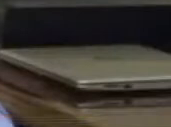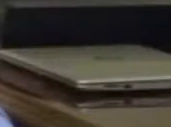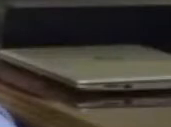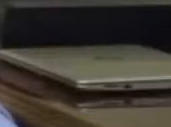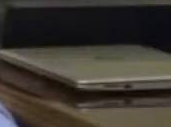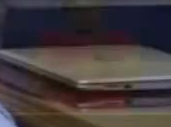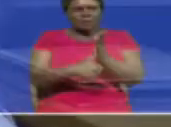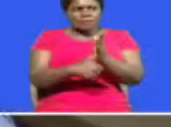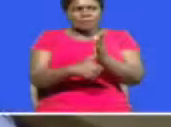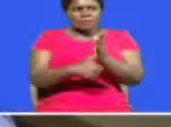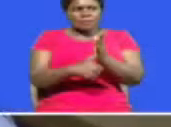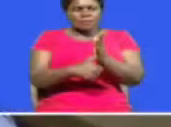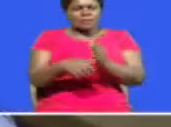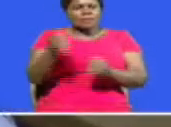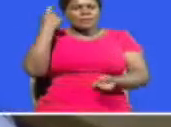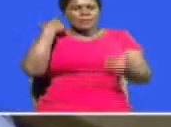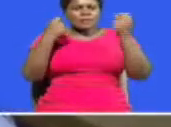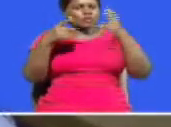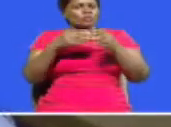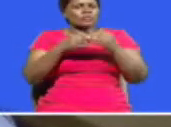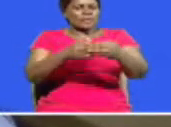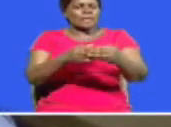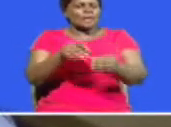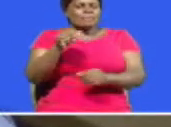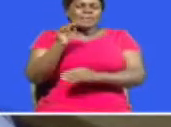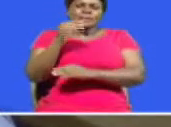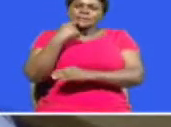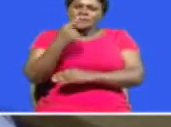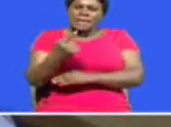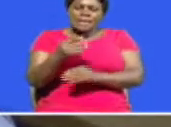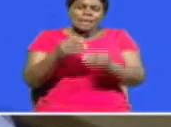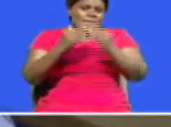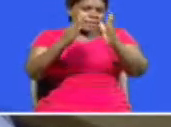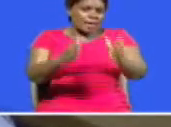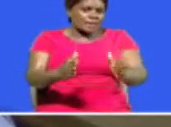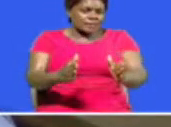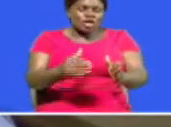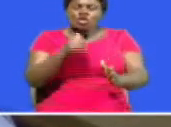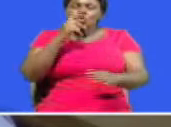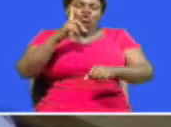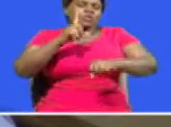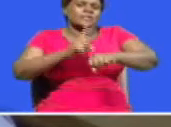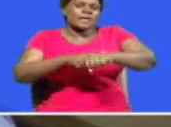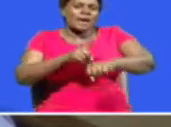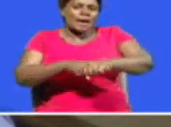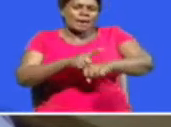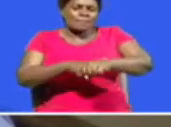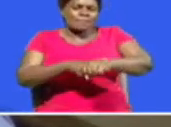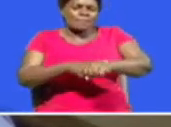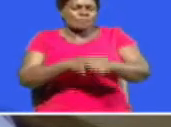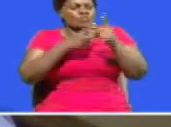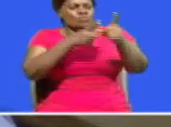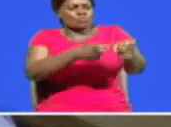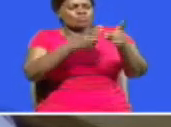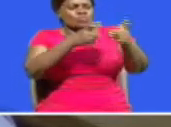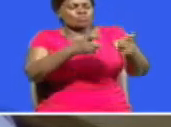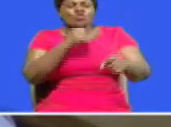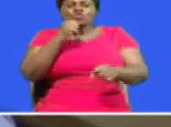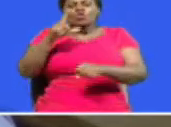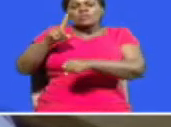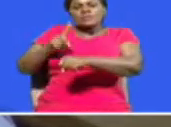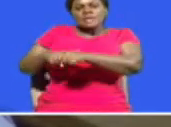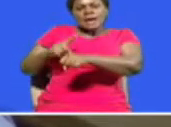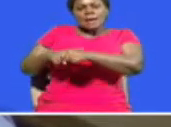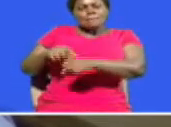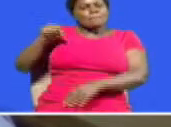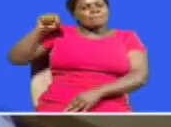is actually led by Kiricho. I would wish to indicate that as leaders, it is not the time to cast aspersion, it is not the time to